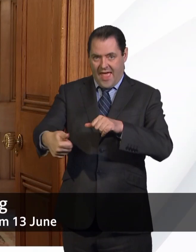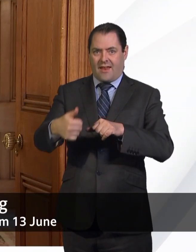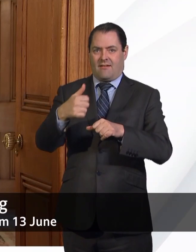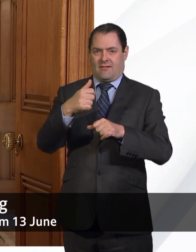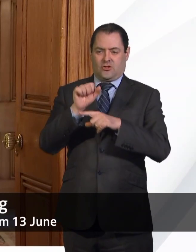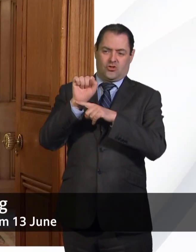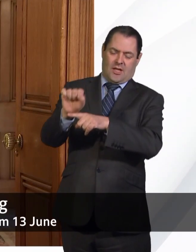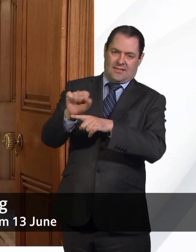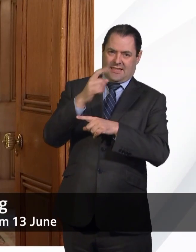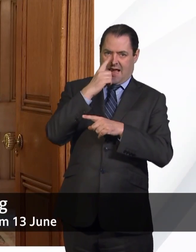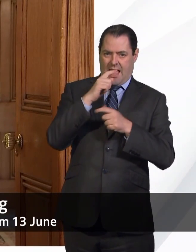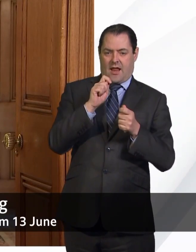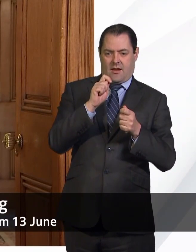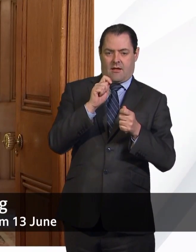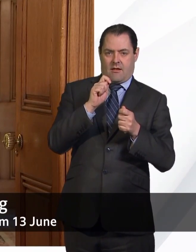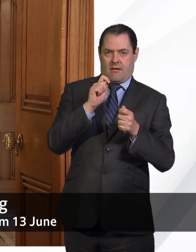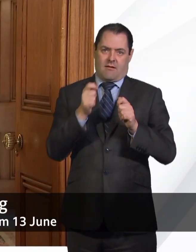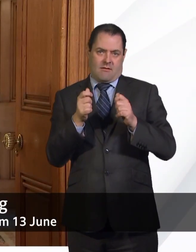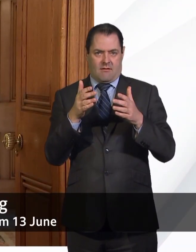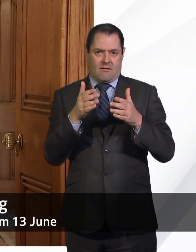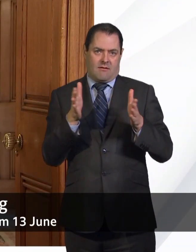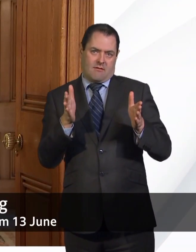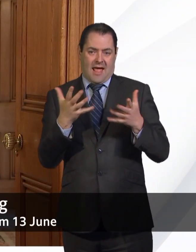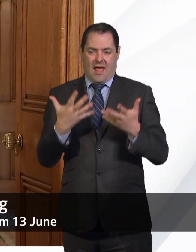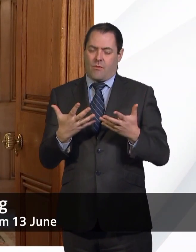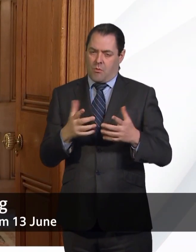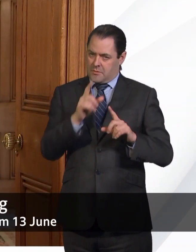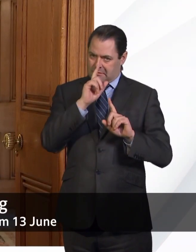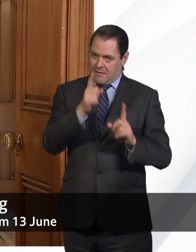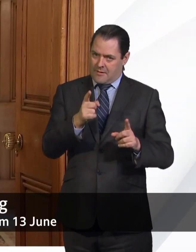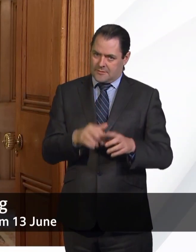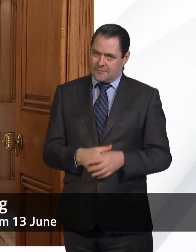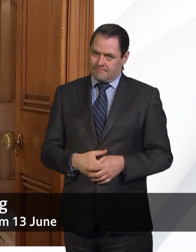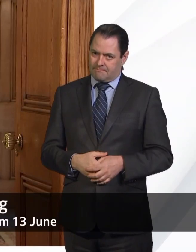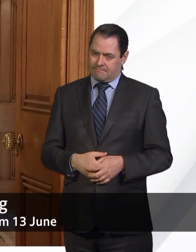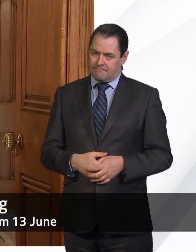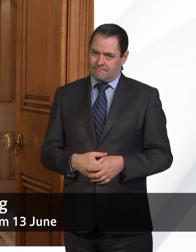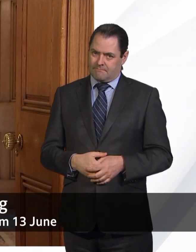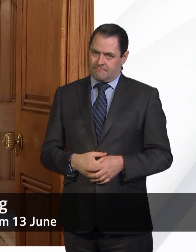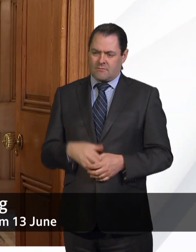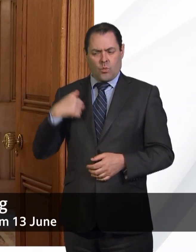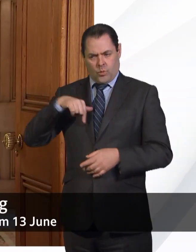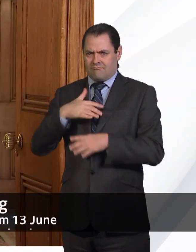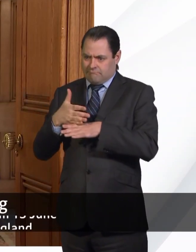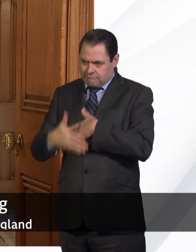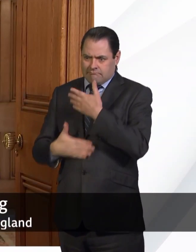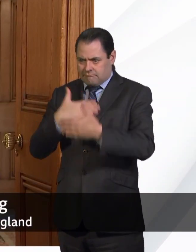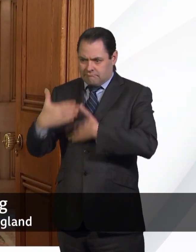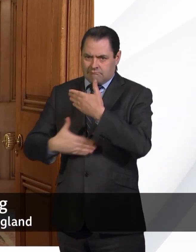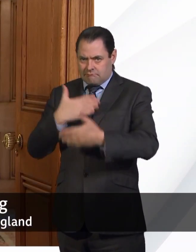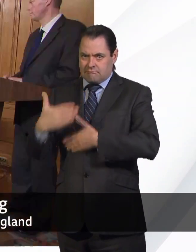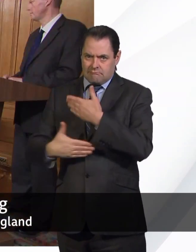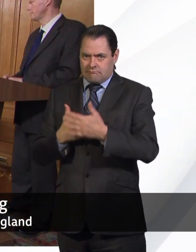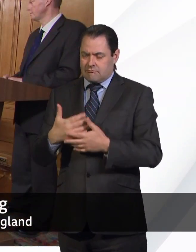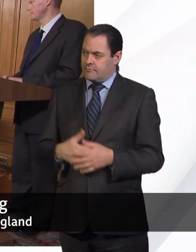who's being shielded now can be released. But I assure you, we're working as hard and as fast as we can.